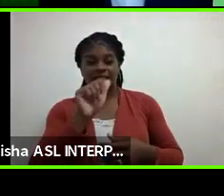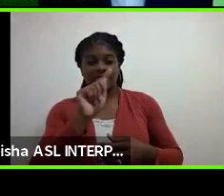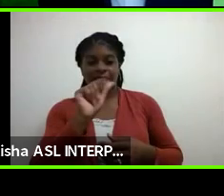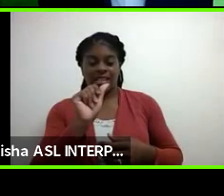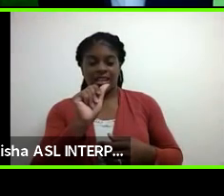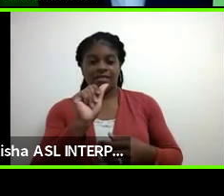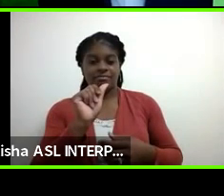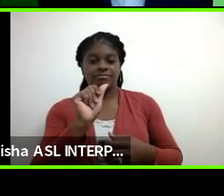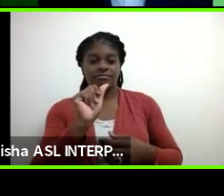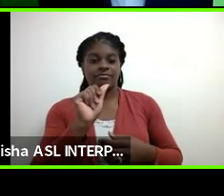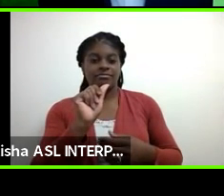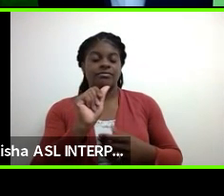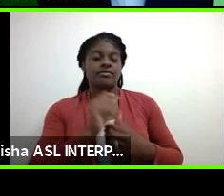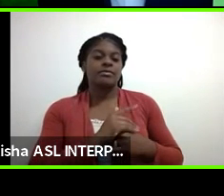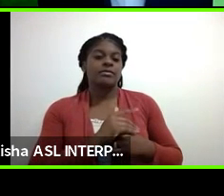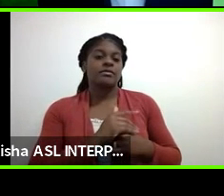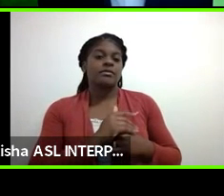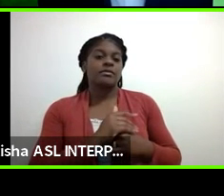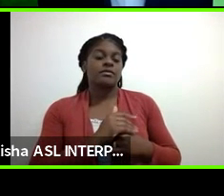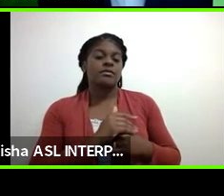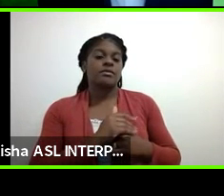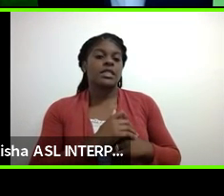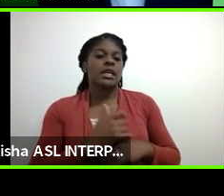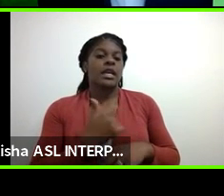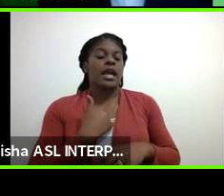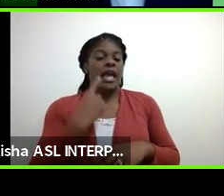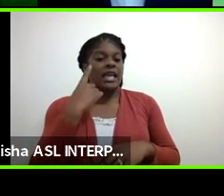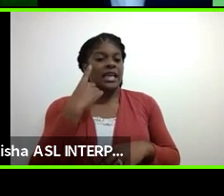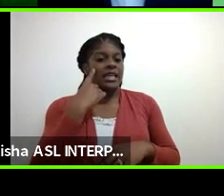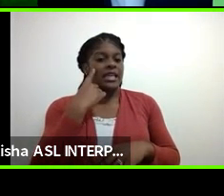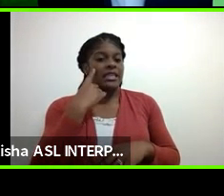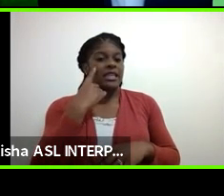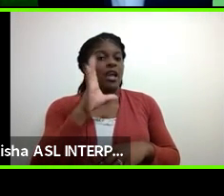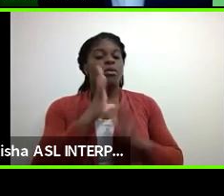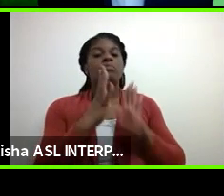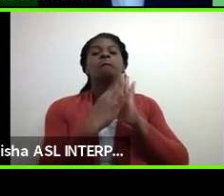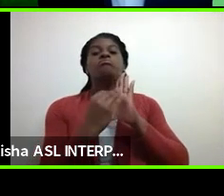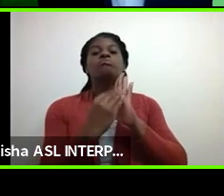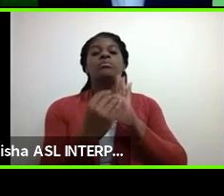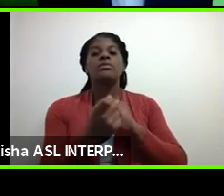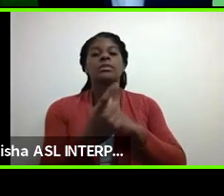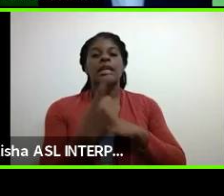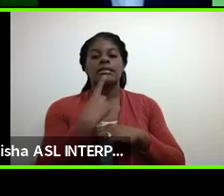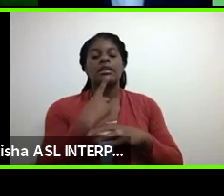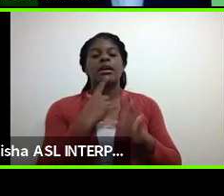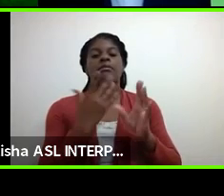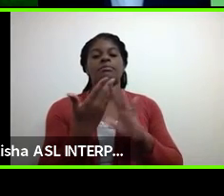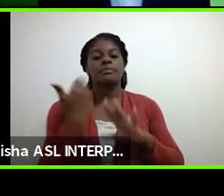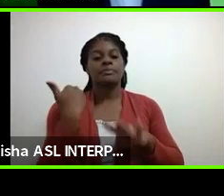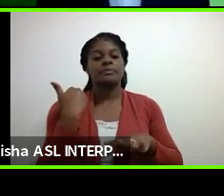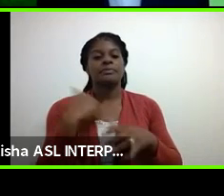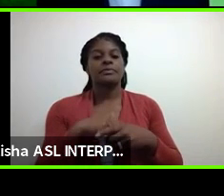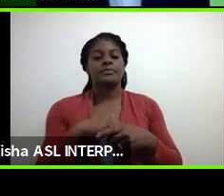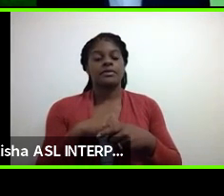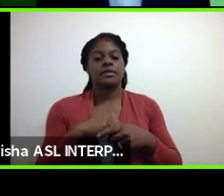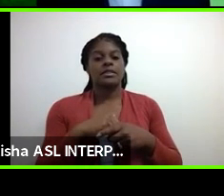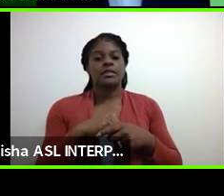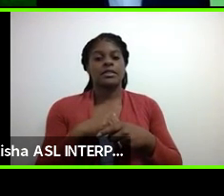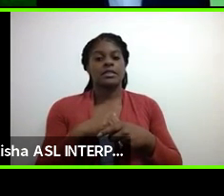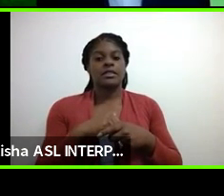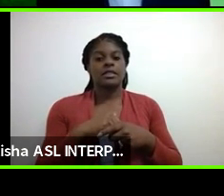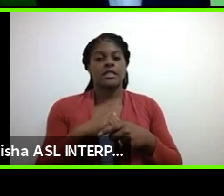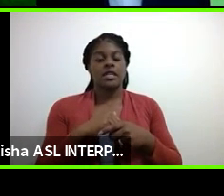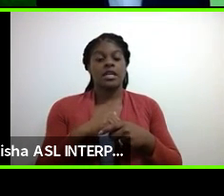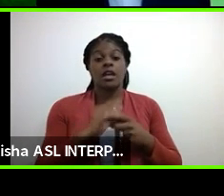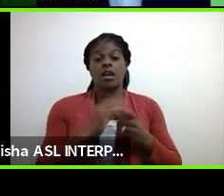in minoritized groups. I think I'll echo something that I said before, that I think a lot of what we